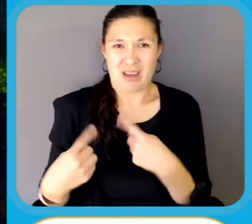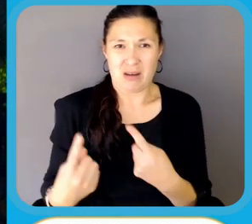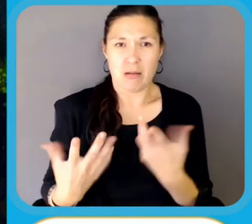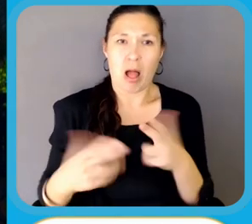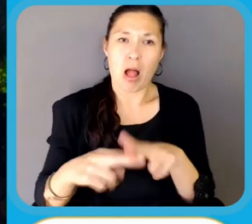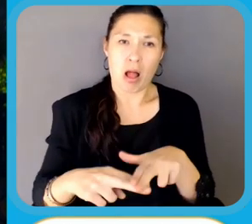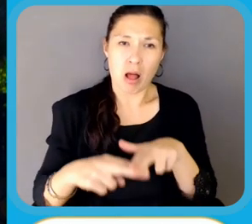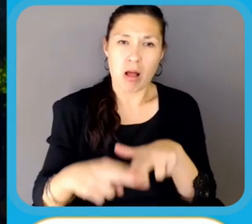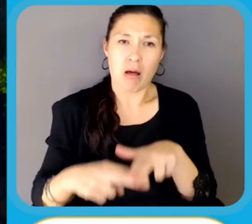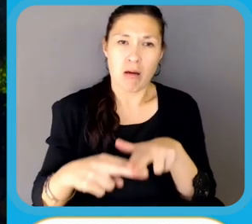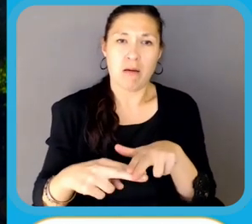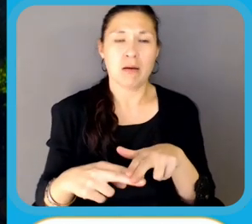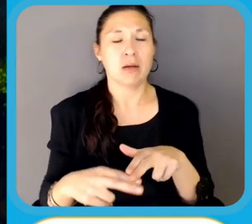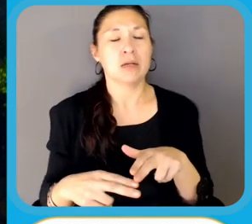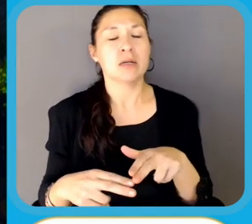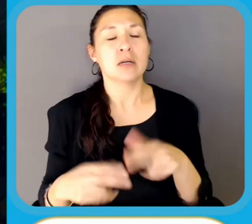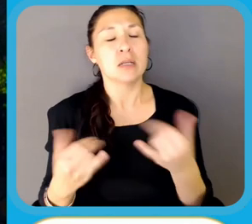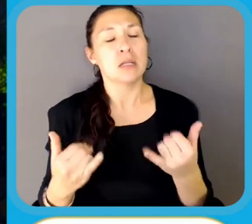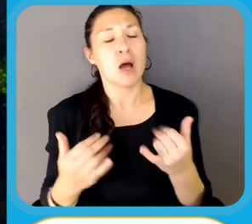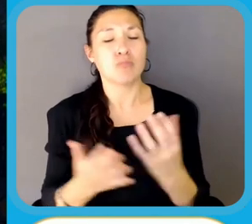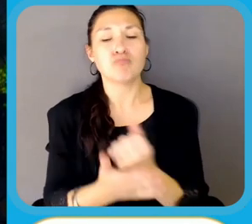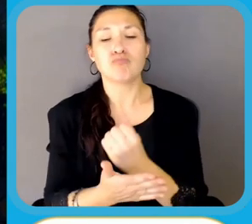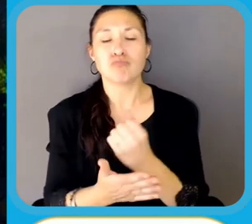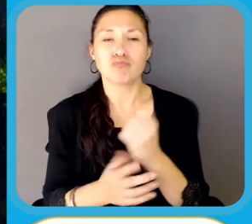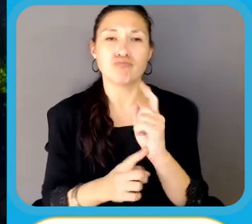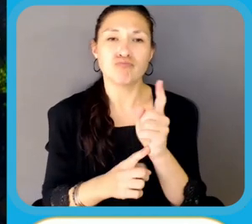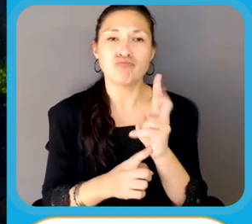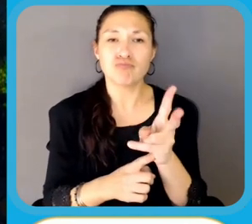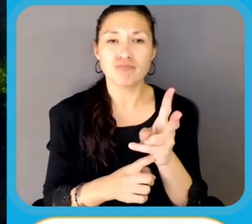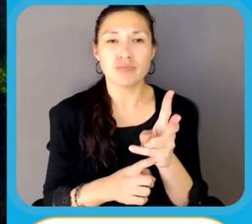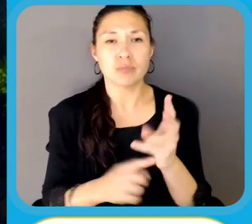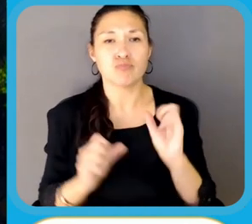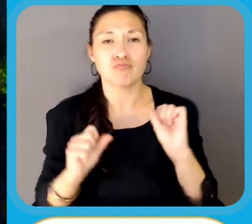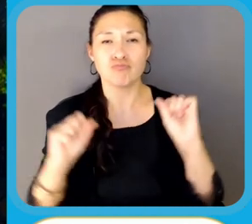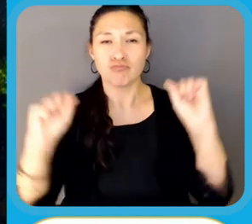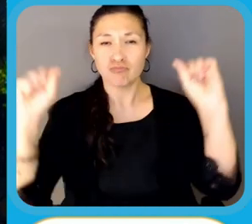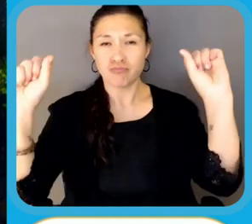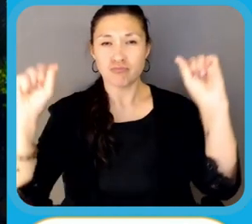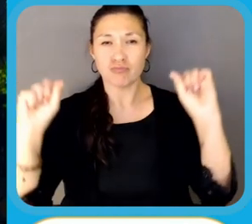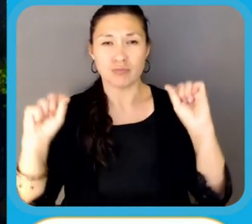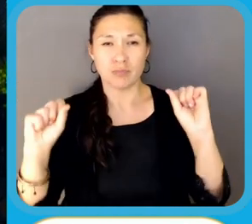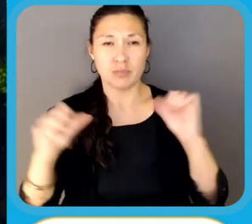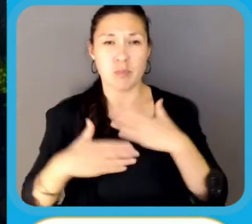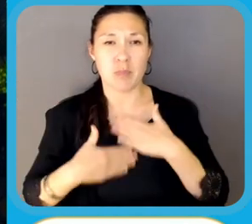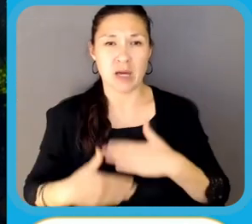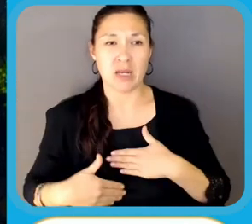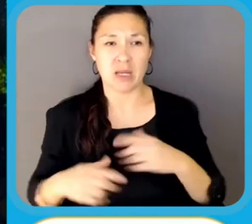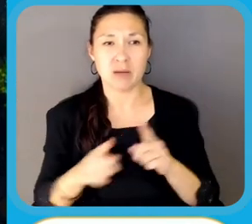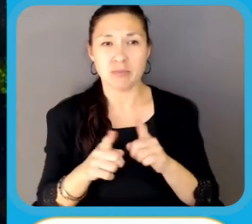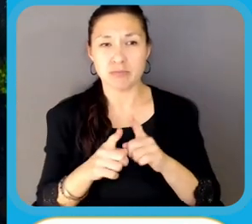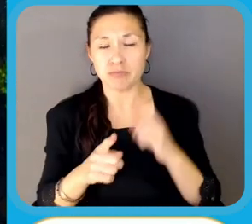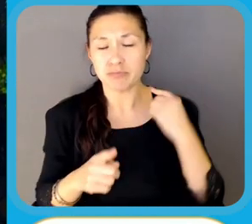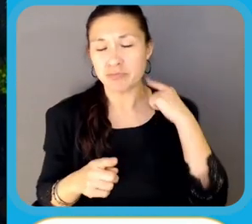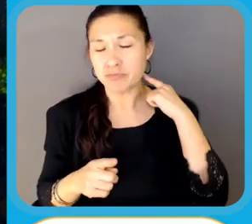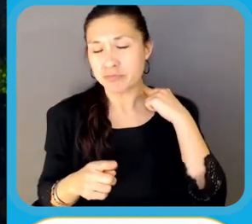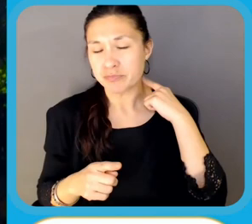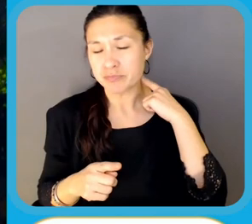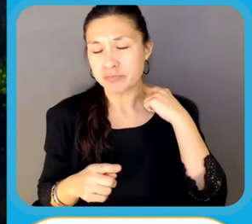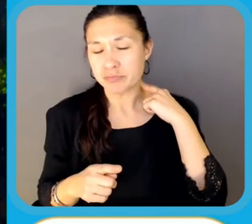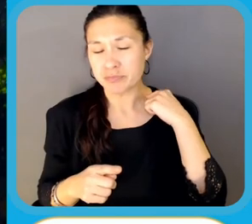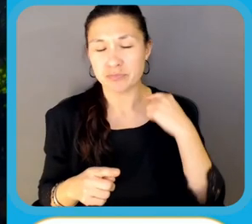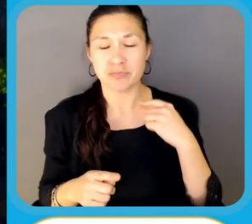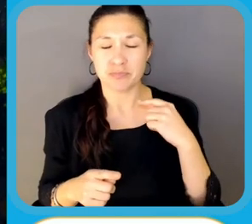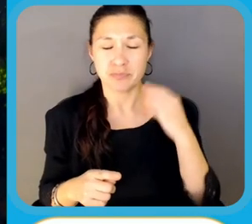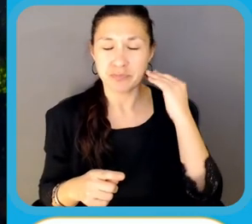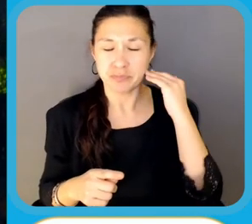take these next few minutes to help stretch the body, particularly our neck and shoulders. So much of the